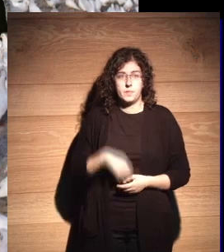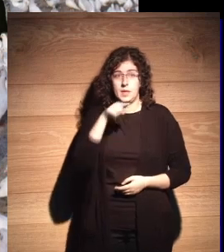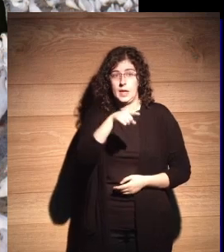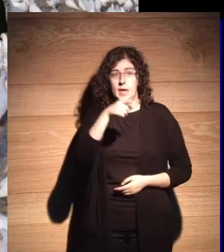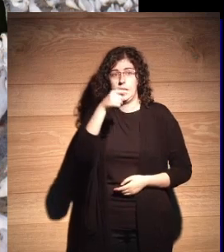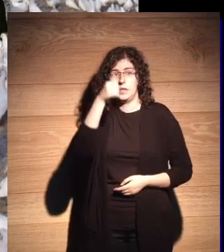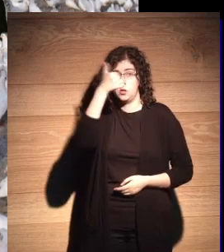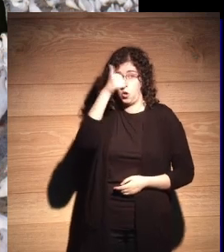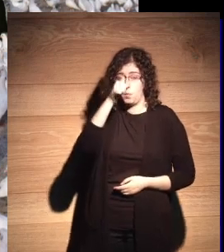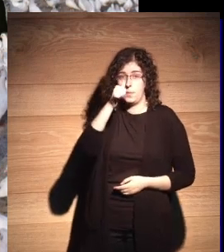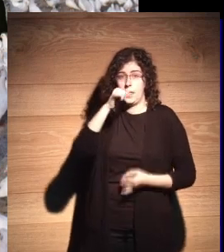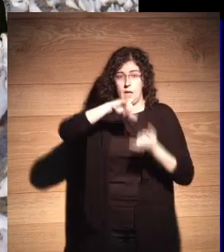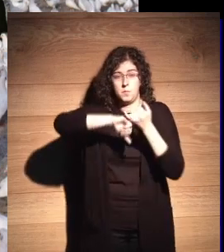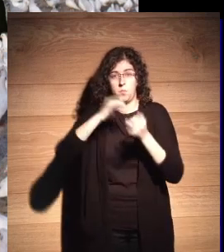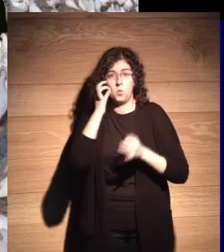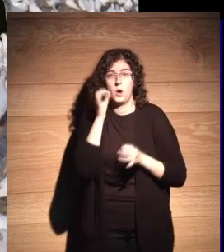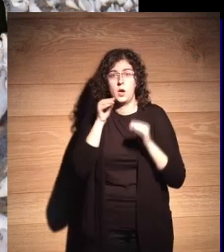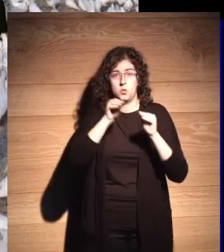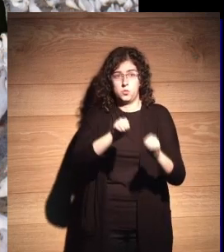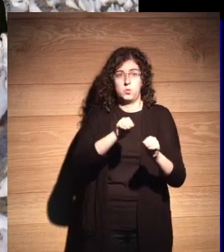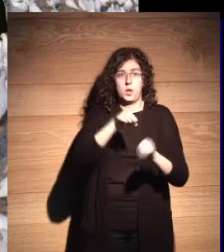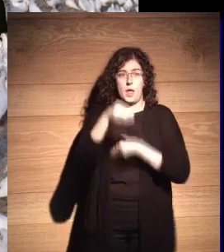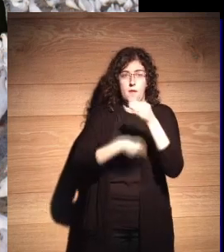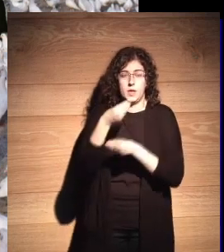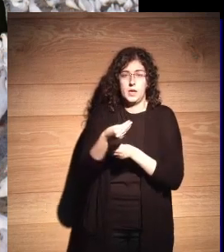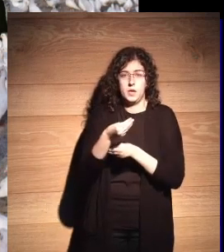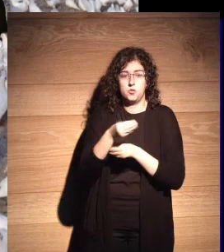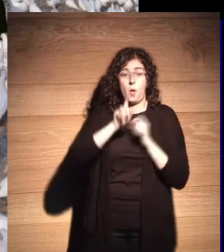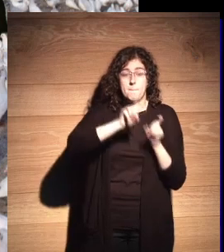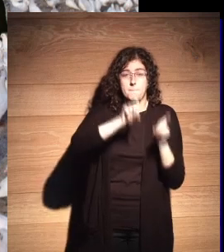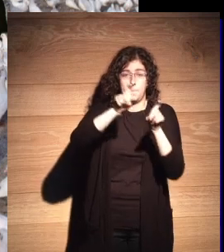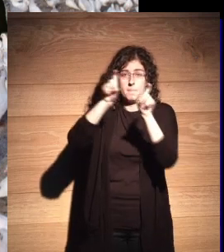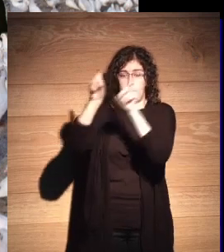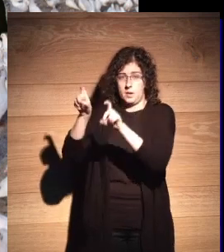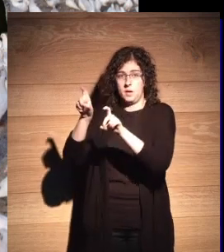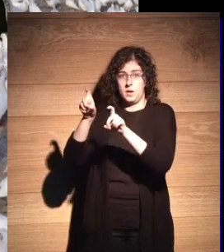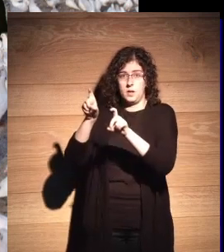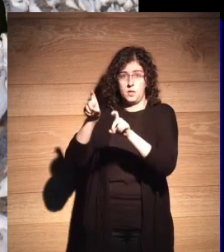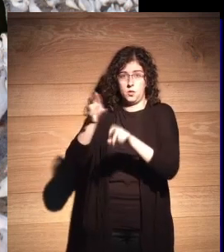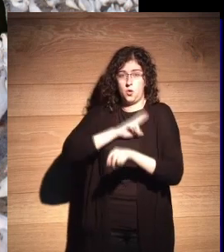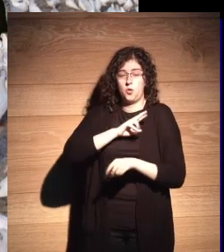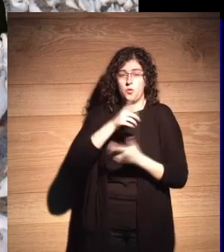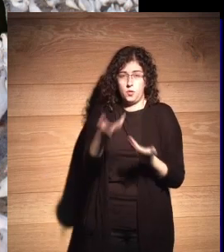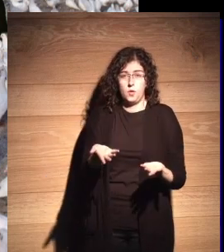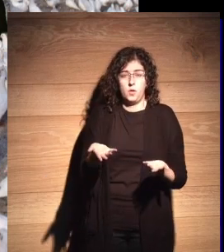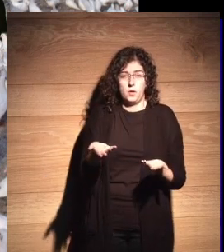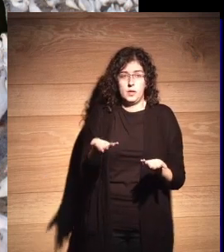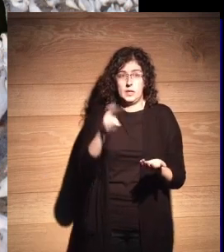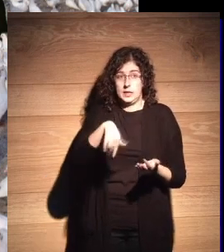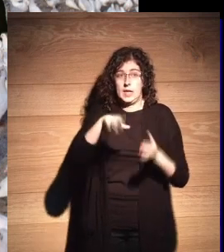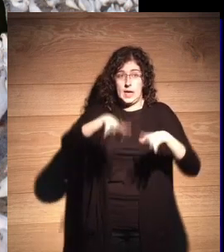a pilgrimage to this particular shrine. And it's really taboo to